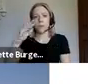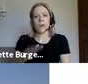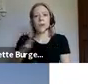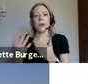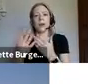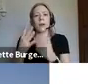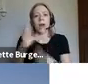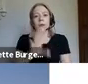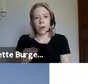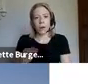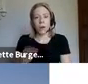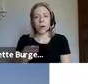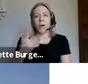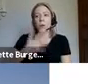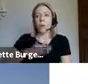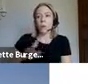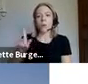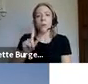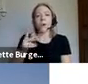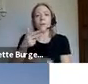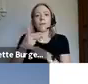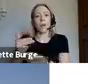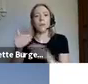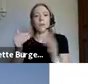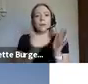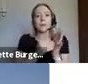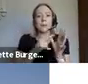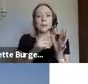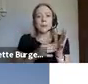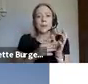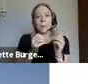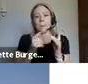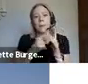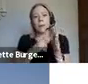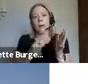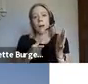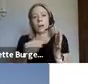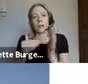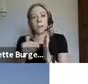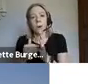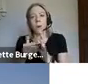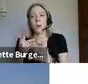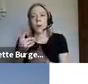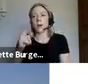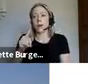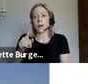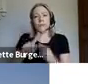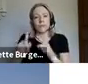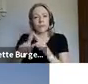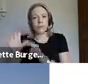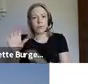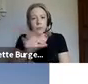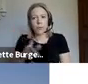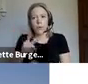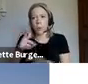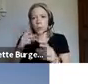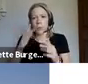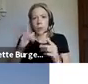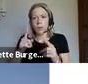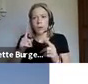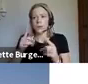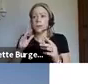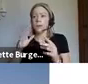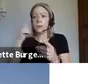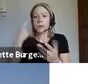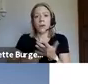we looked at filming in Zambia, Zimbabwe, Malawi, and Swaziland, settling on the Kingdom of